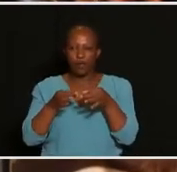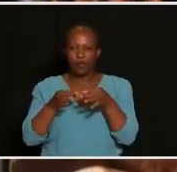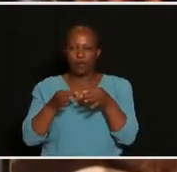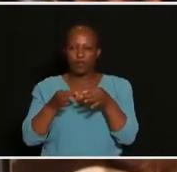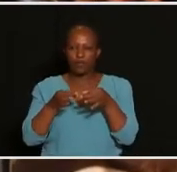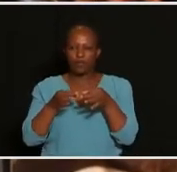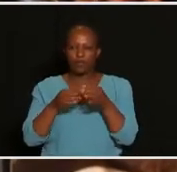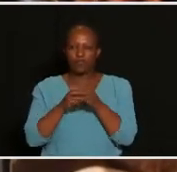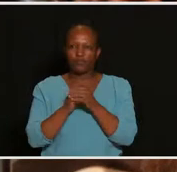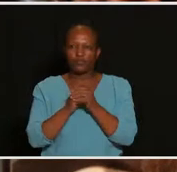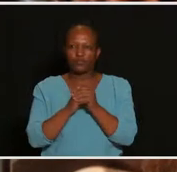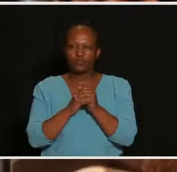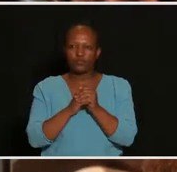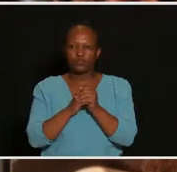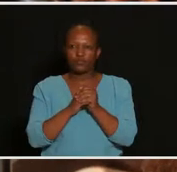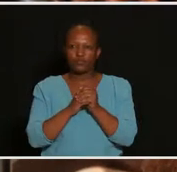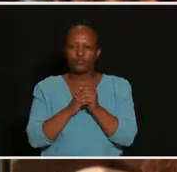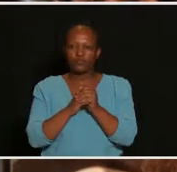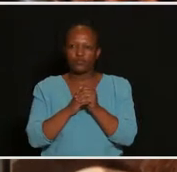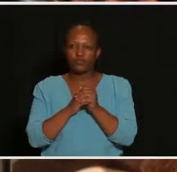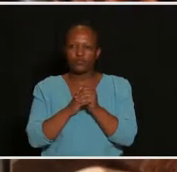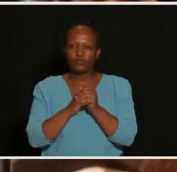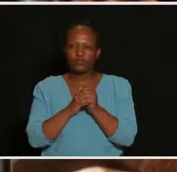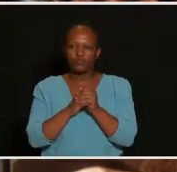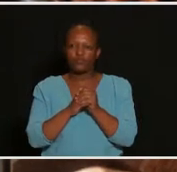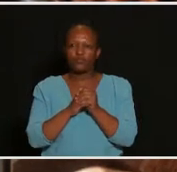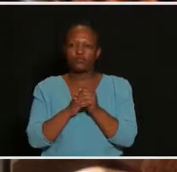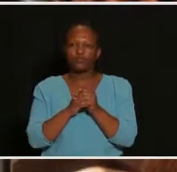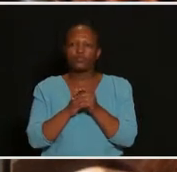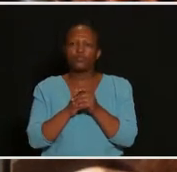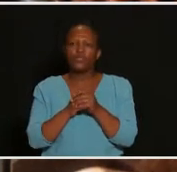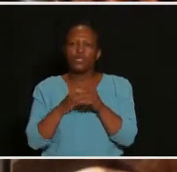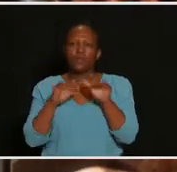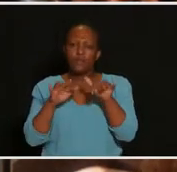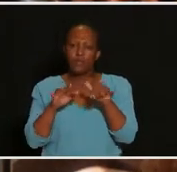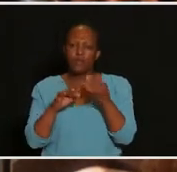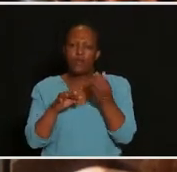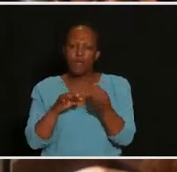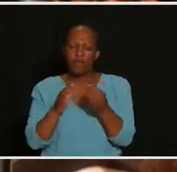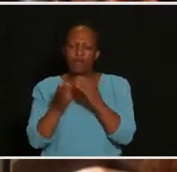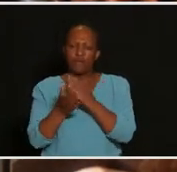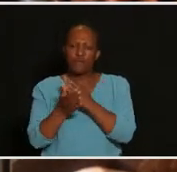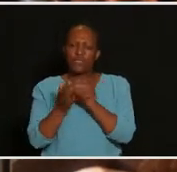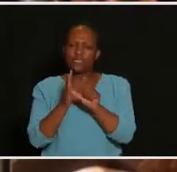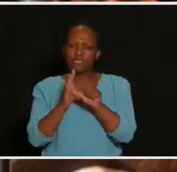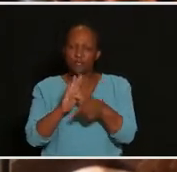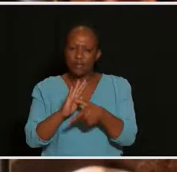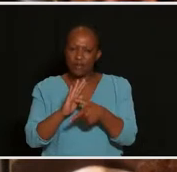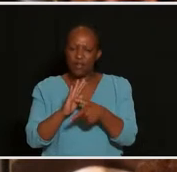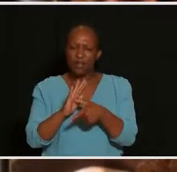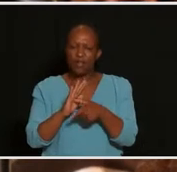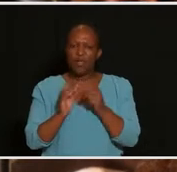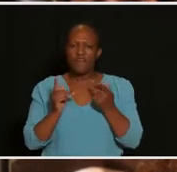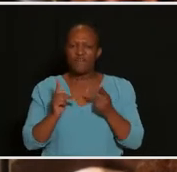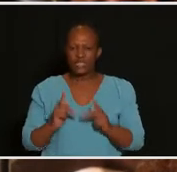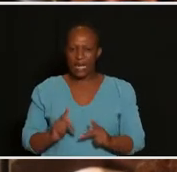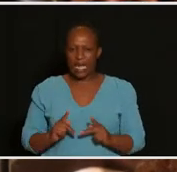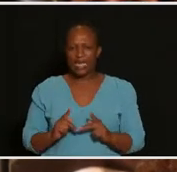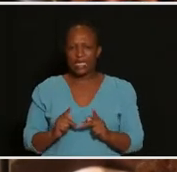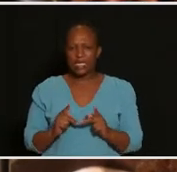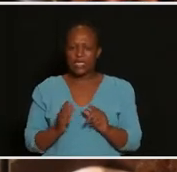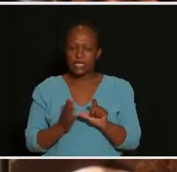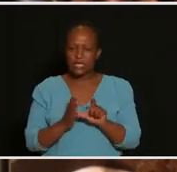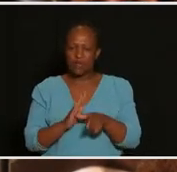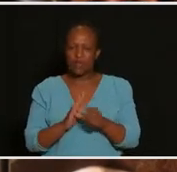that we have people living with disability who are physically challenged and you find that